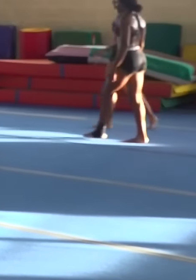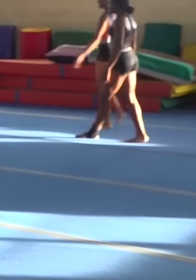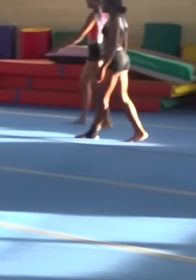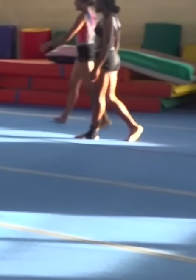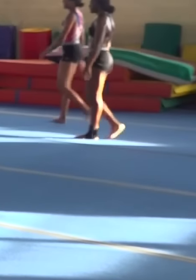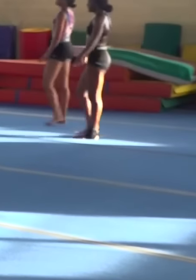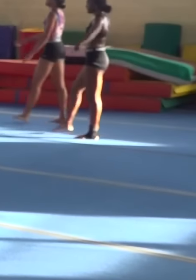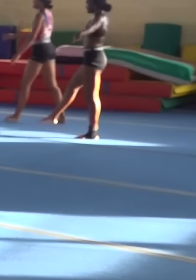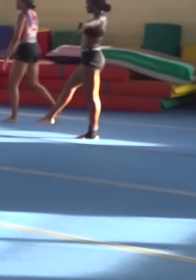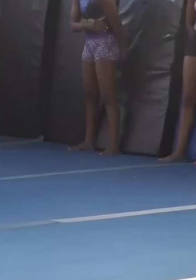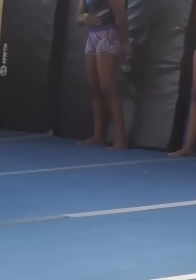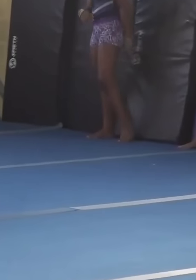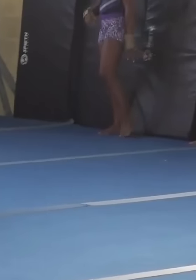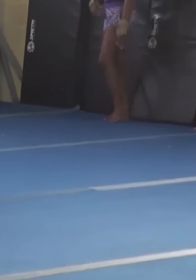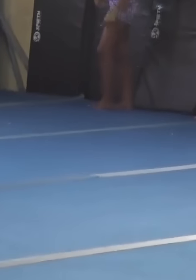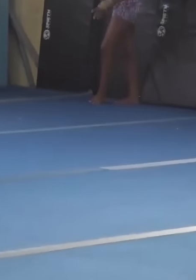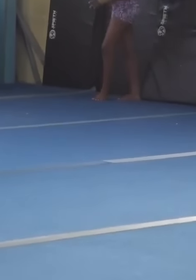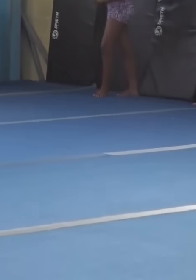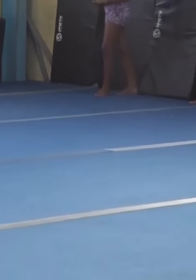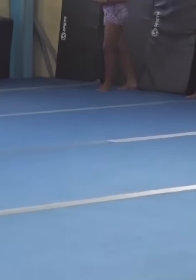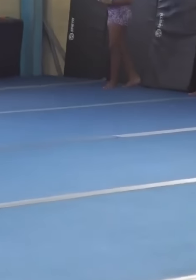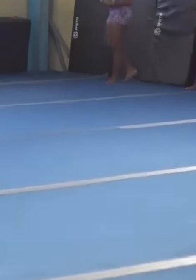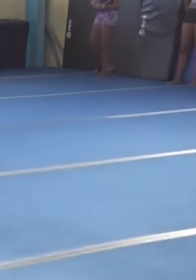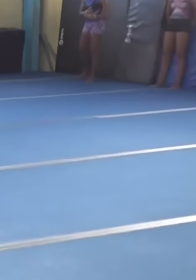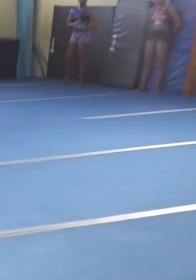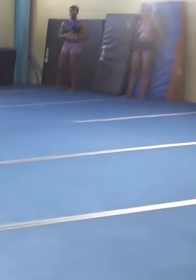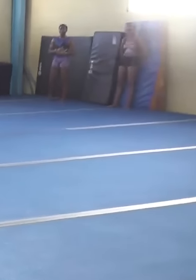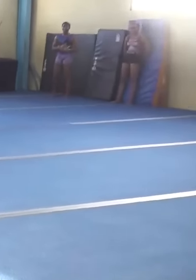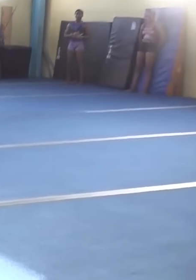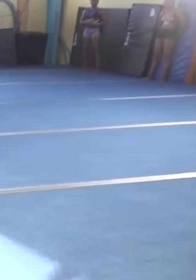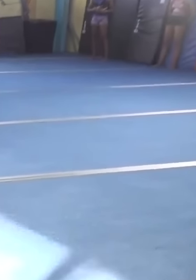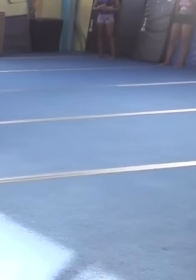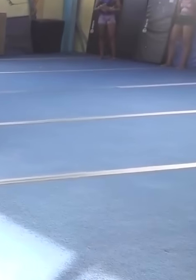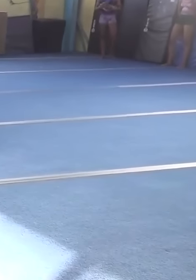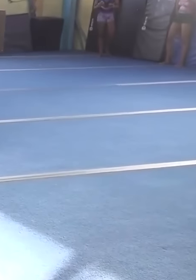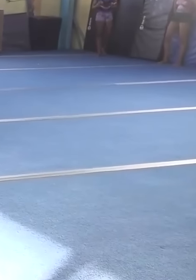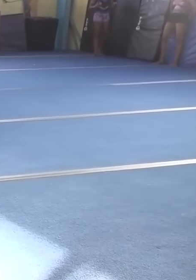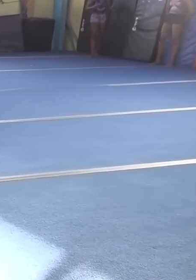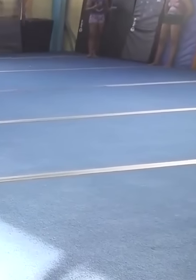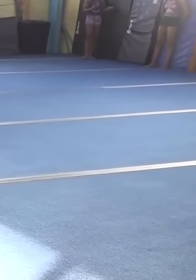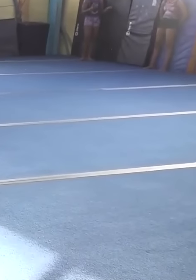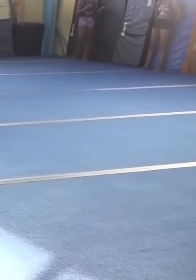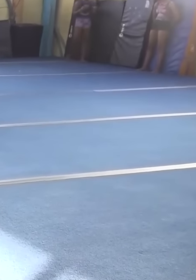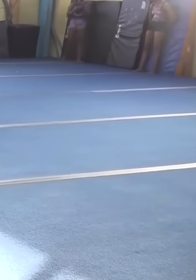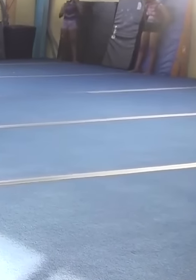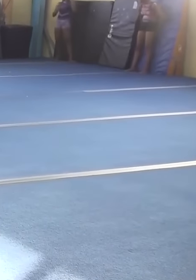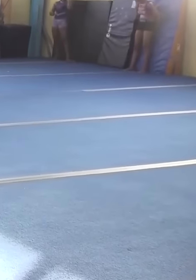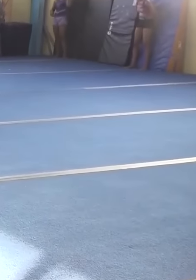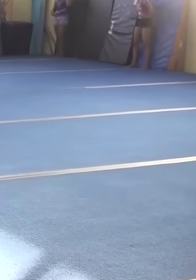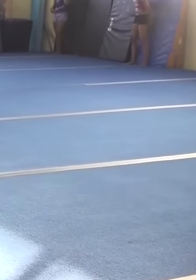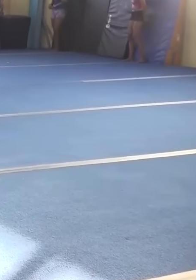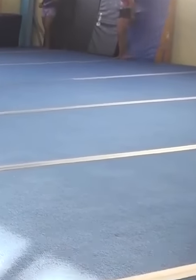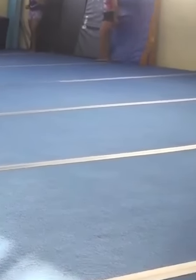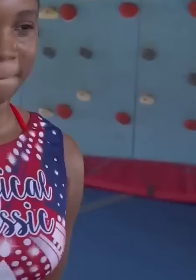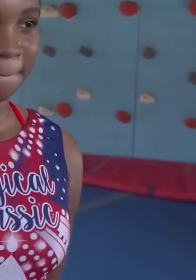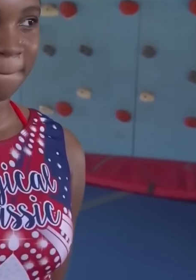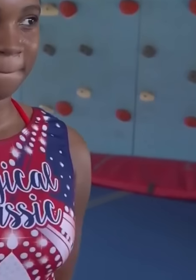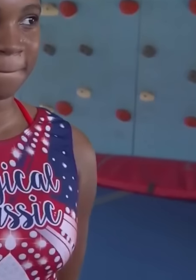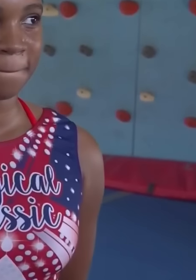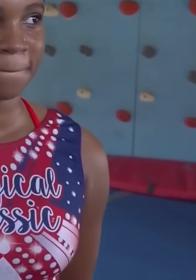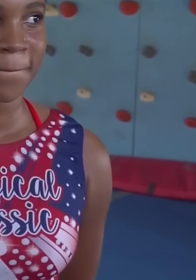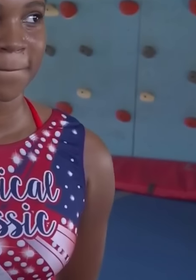our girls to do quite well. Gymnast Olinda Baluro has been working hard in training and is eager to compete. I'm very